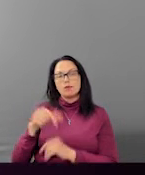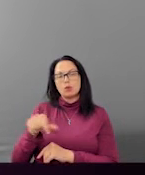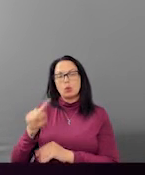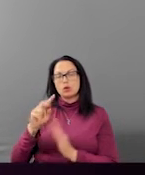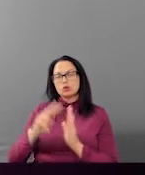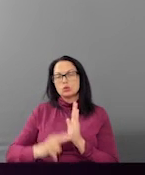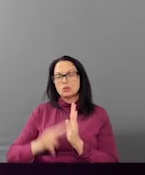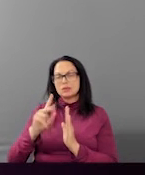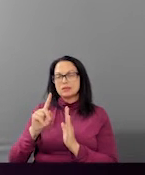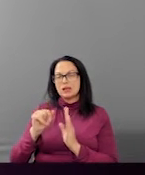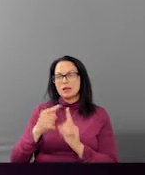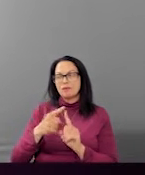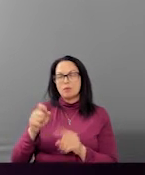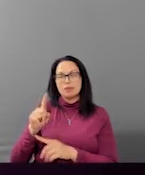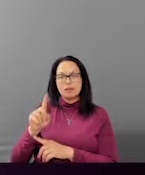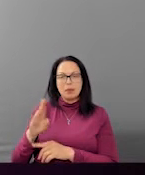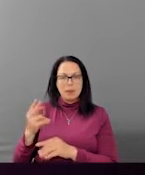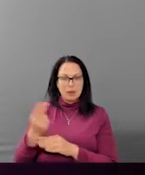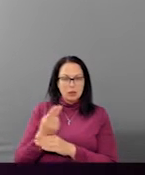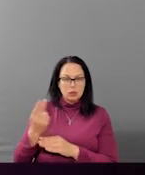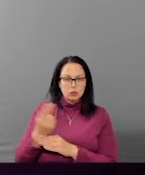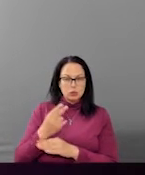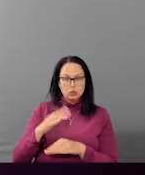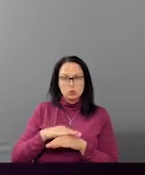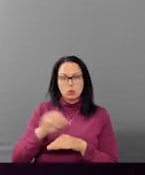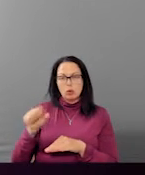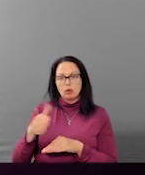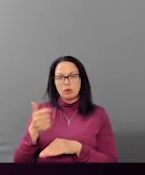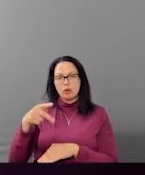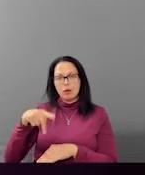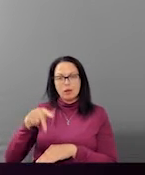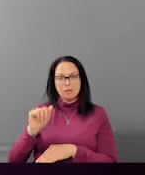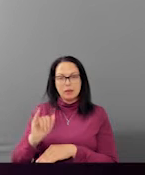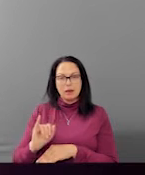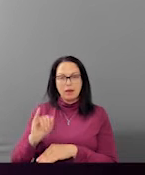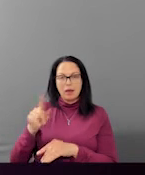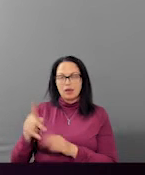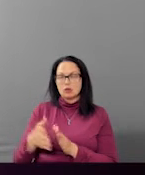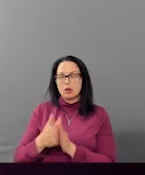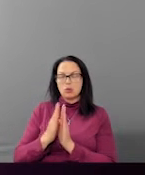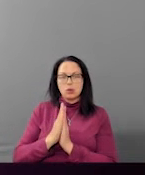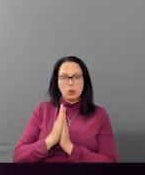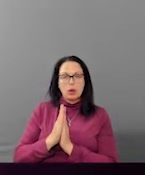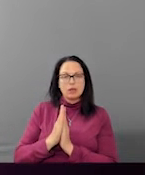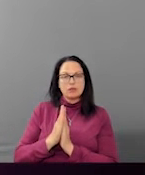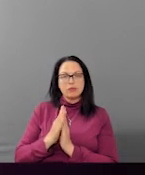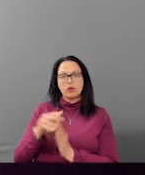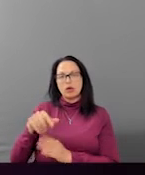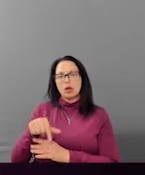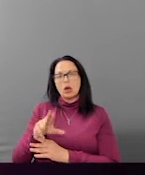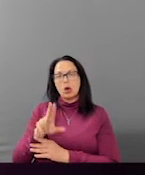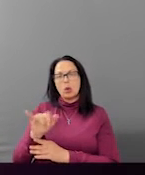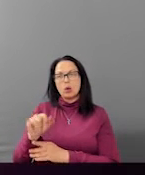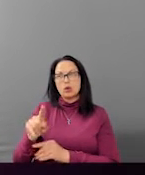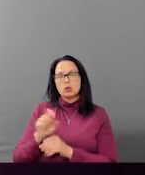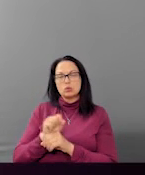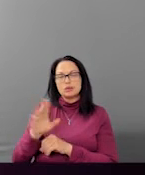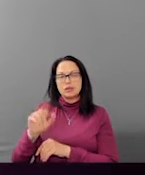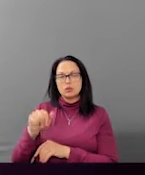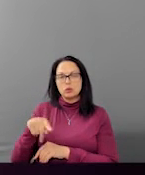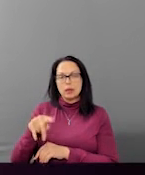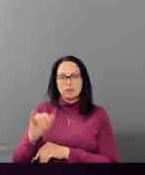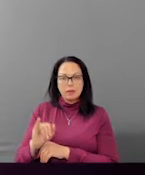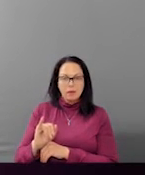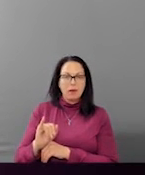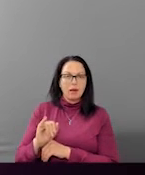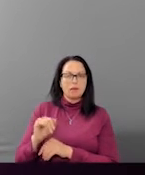some database, or we might even use it to call another API. And you make a request via a query. You send this to your API, reads from